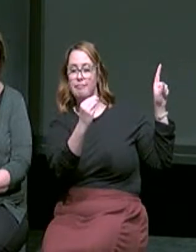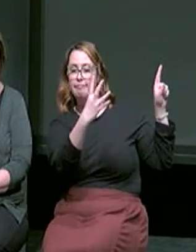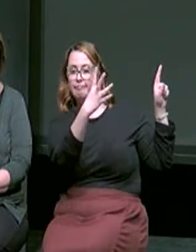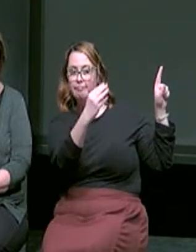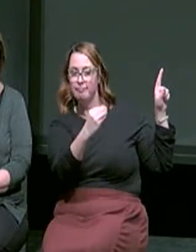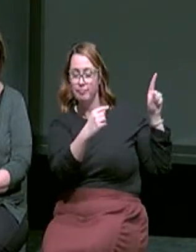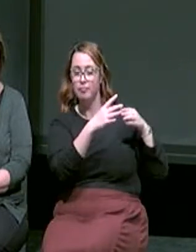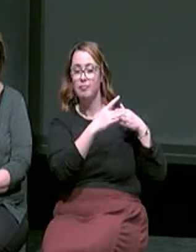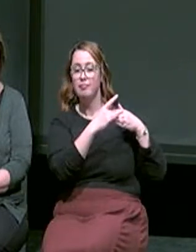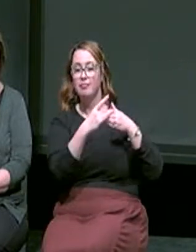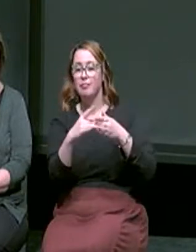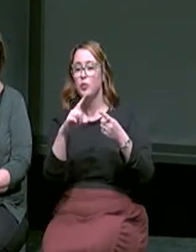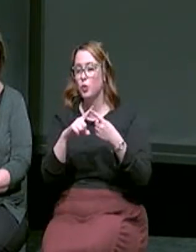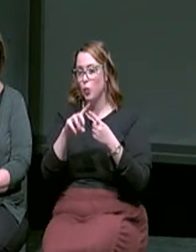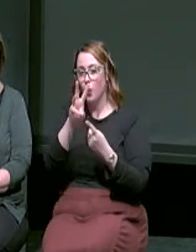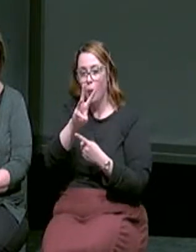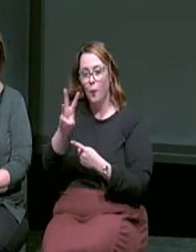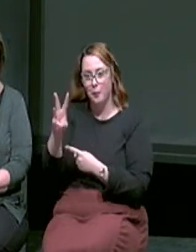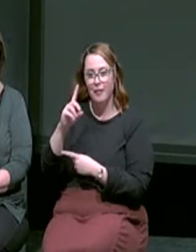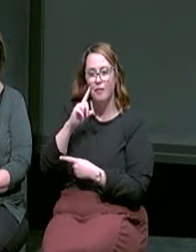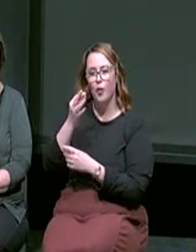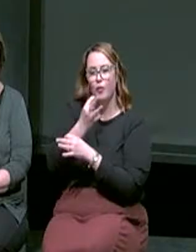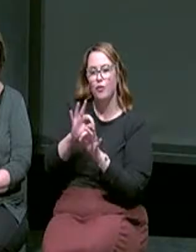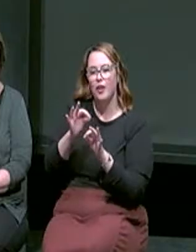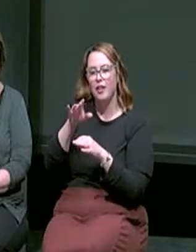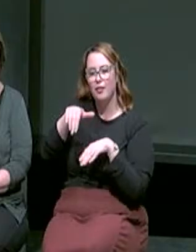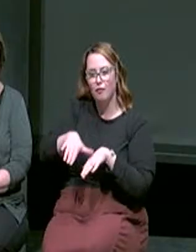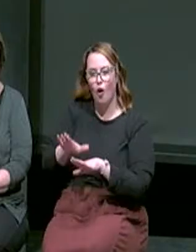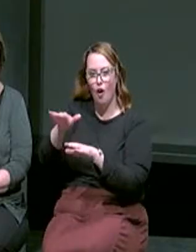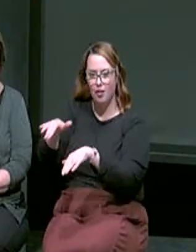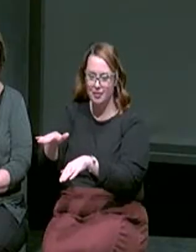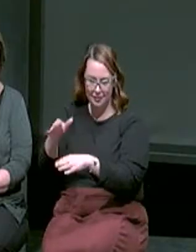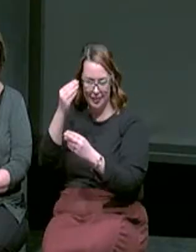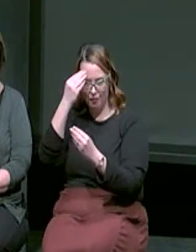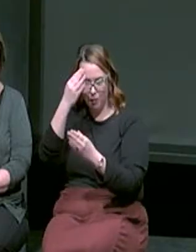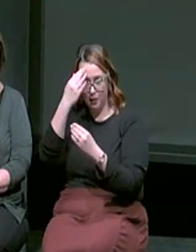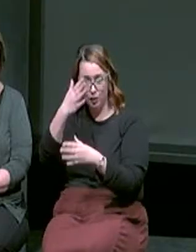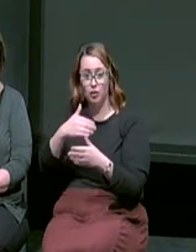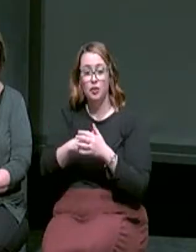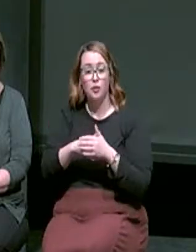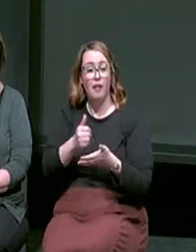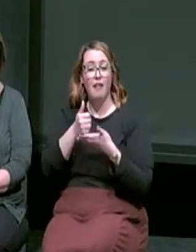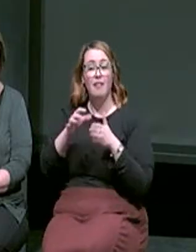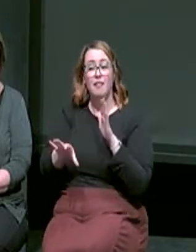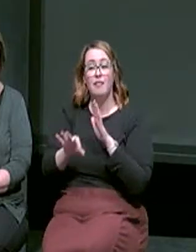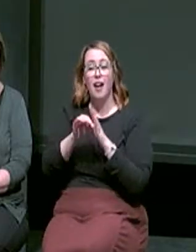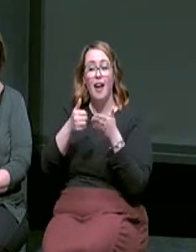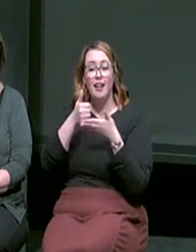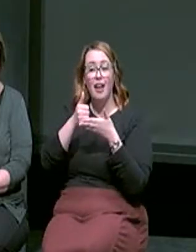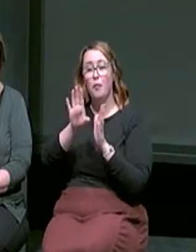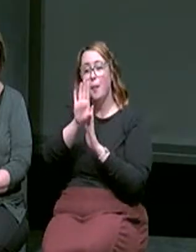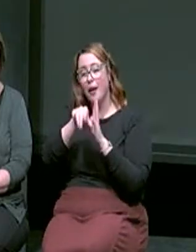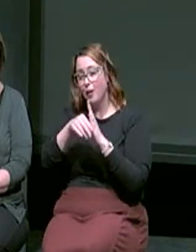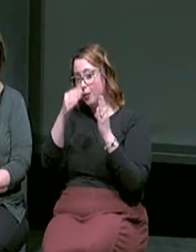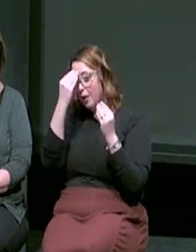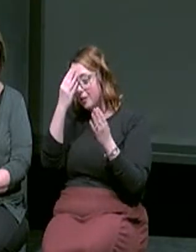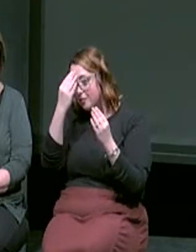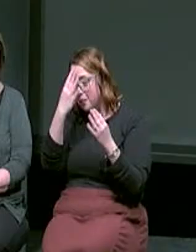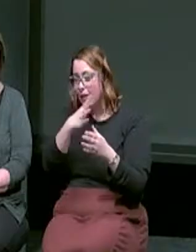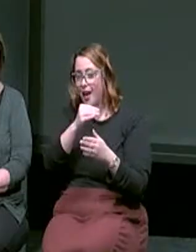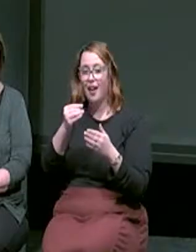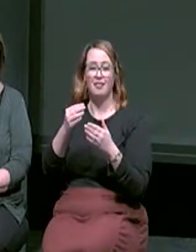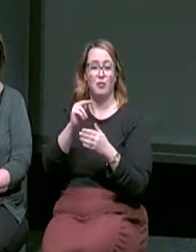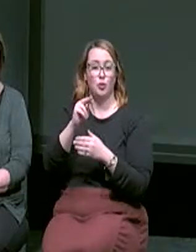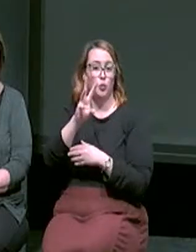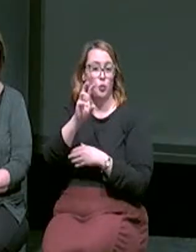Free the Falls information webpage. This is where you can find helpful background information and all the latest updates.